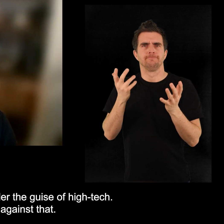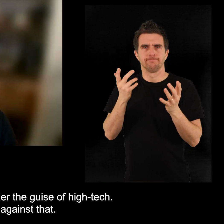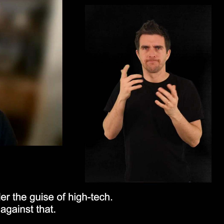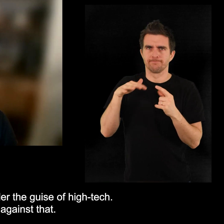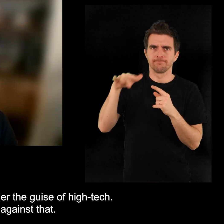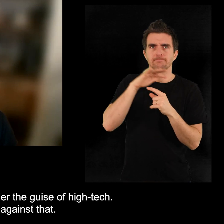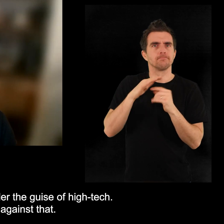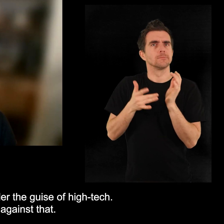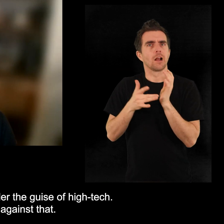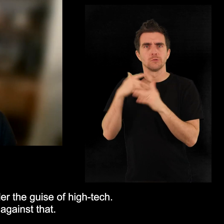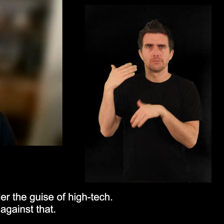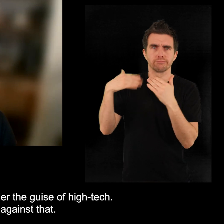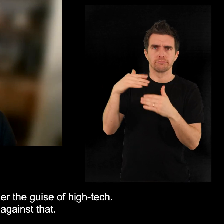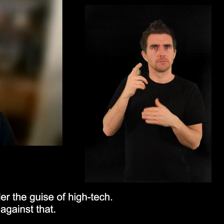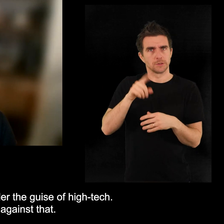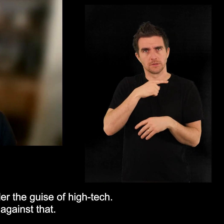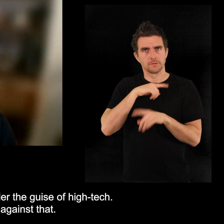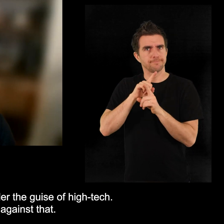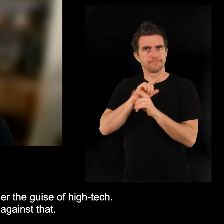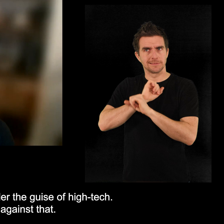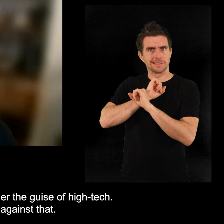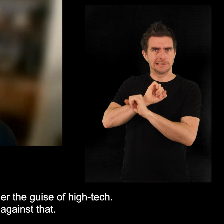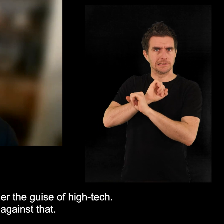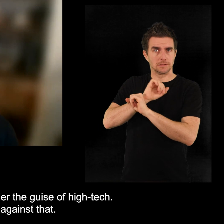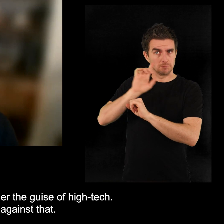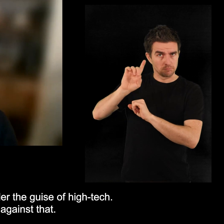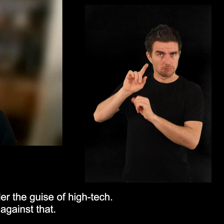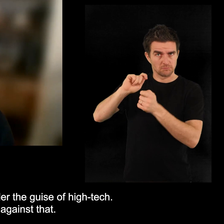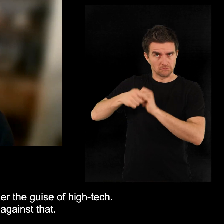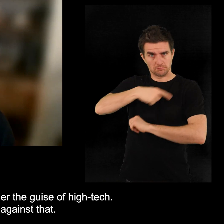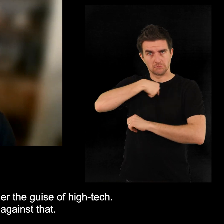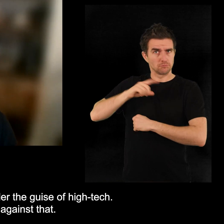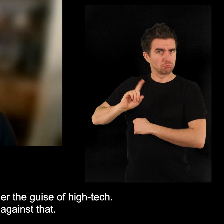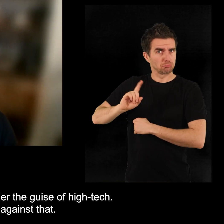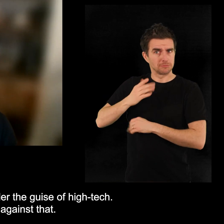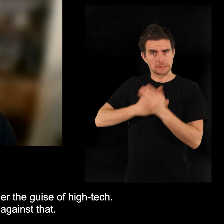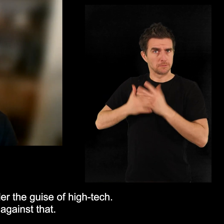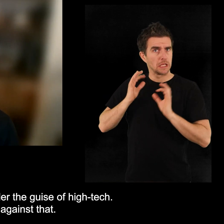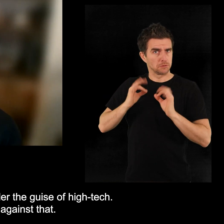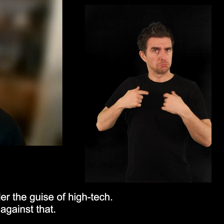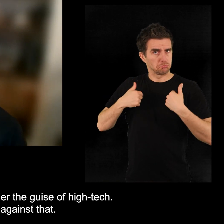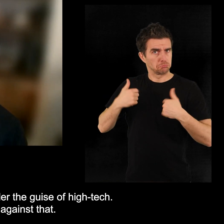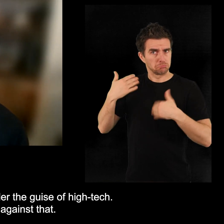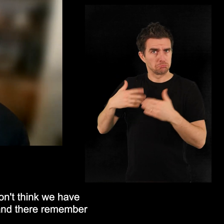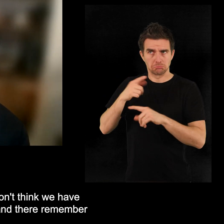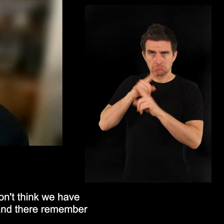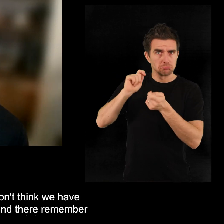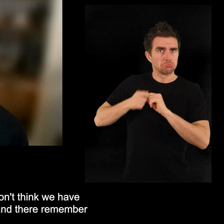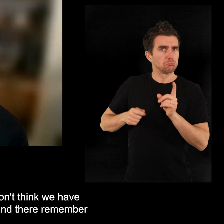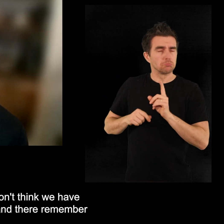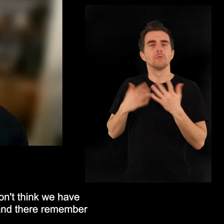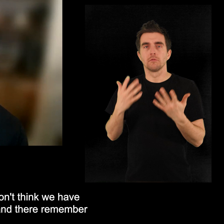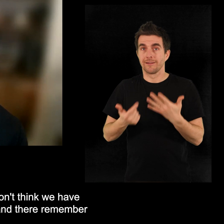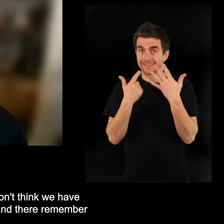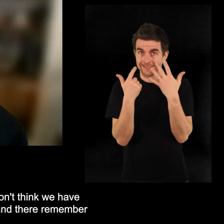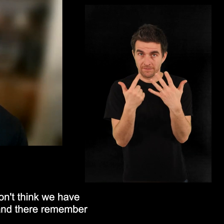creep in even as in the guise of high tech. We have to be on our guard against that. And then a